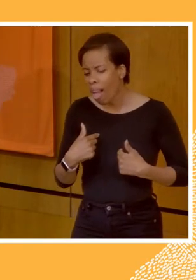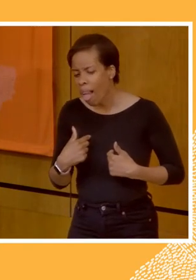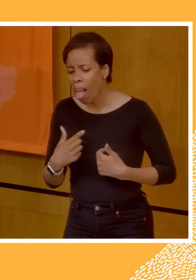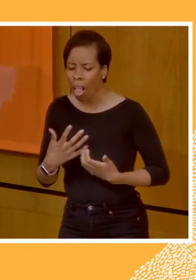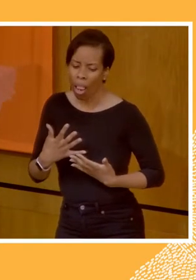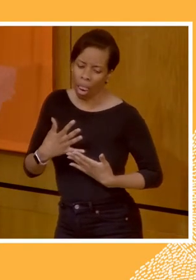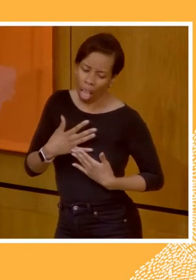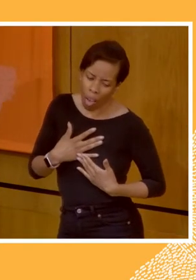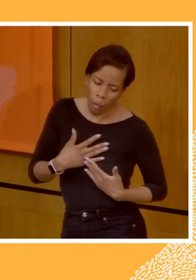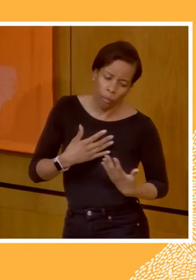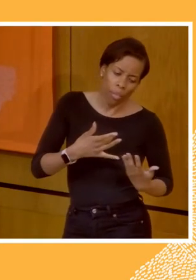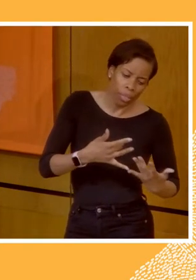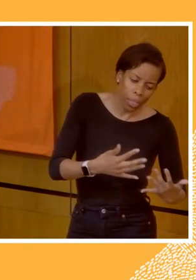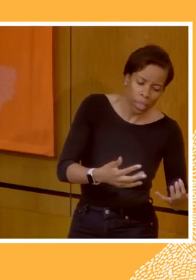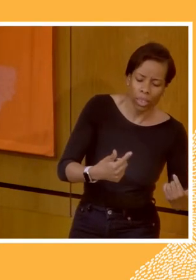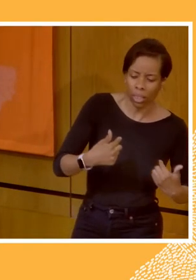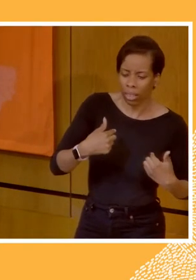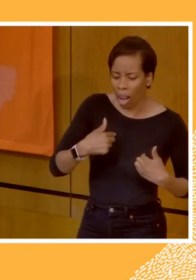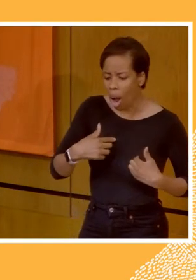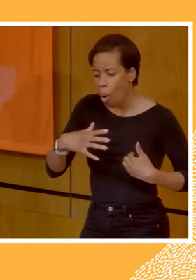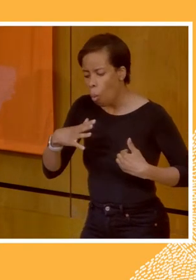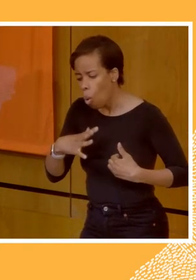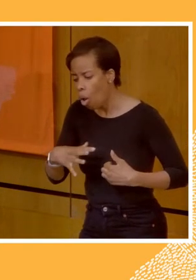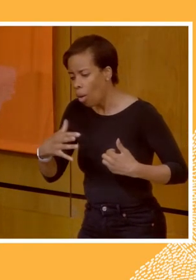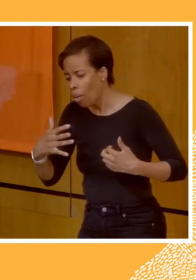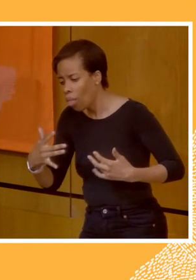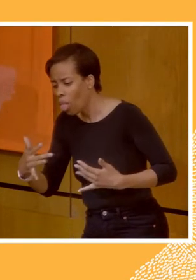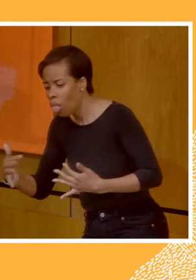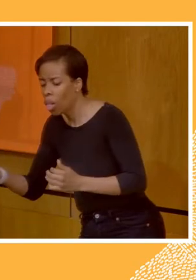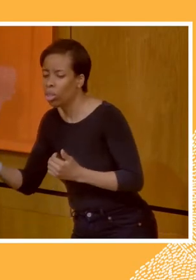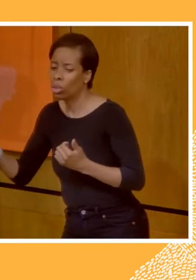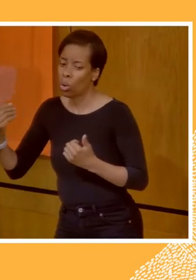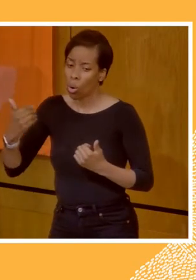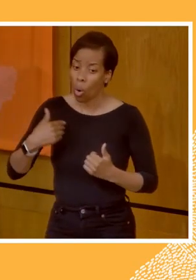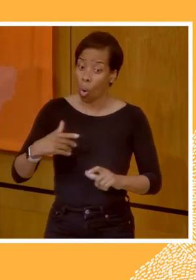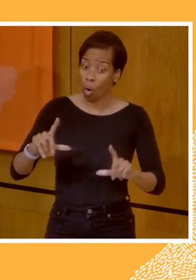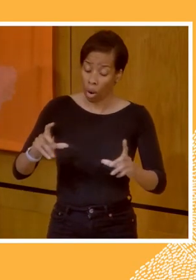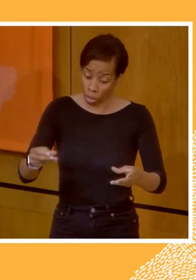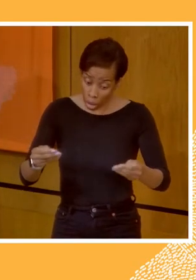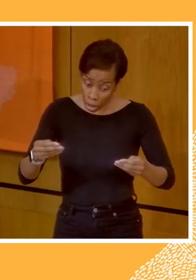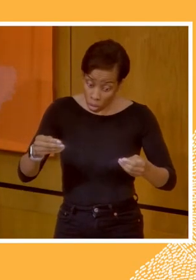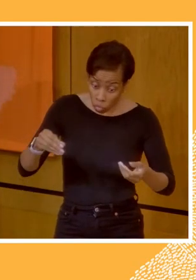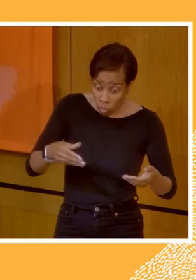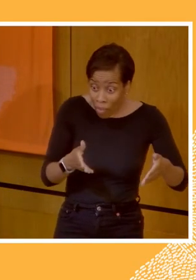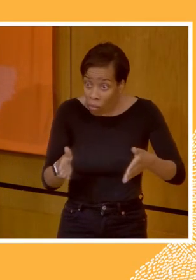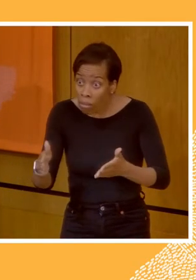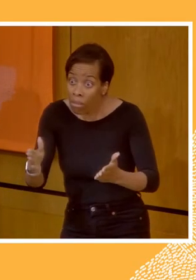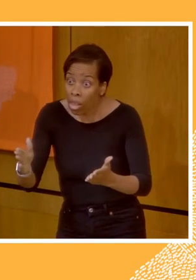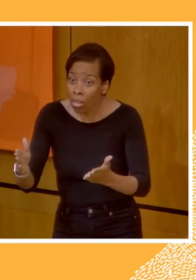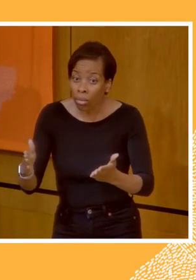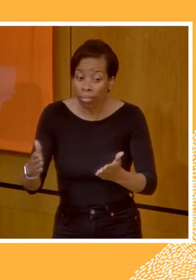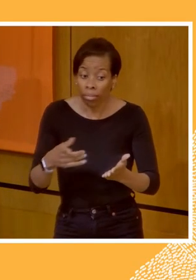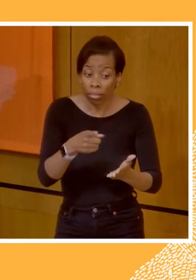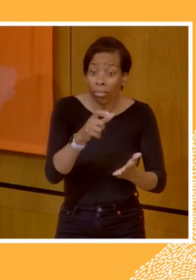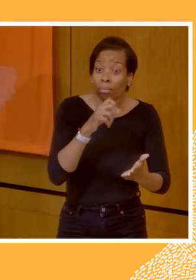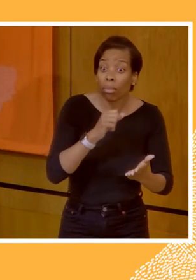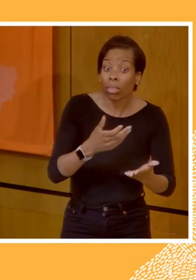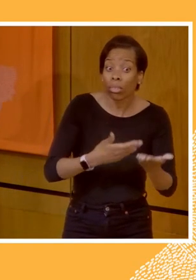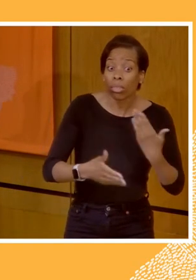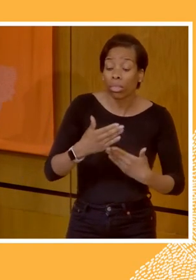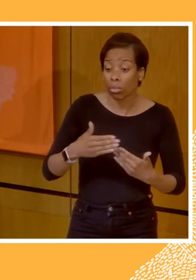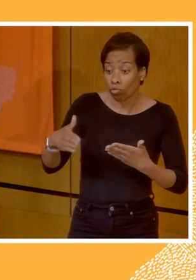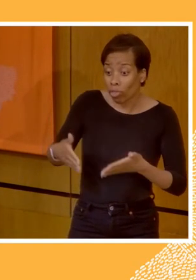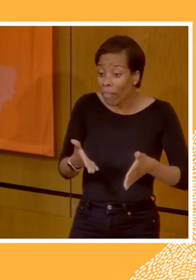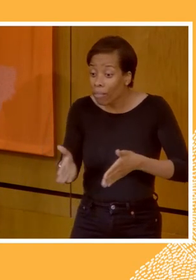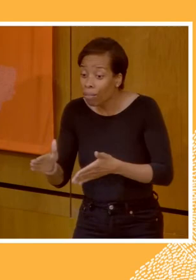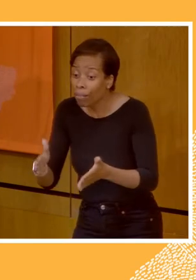be. And he takes a photo of the rivers and tells you, the rivers is where we